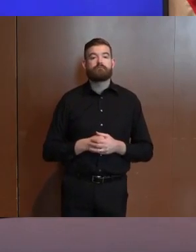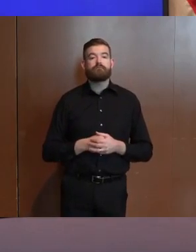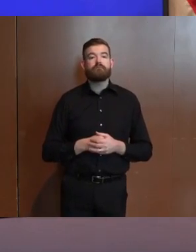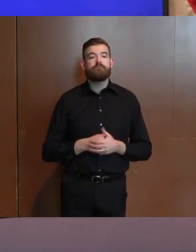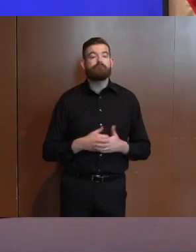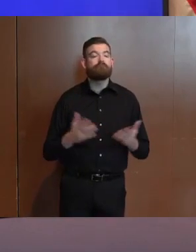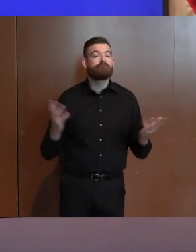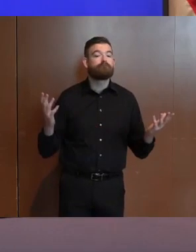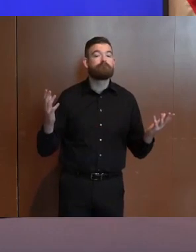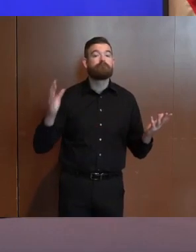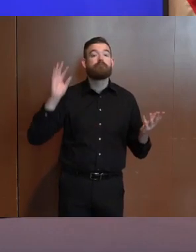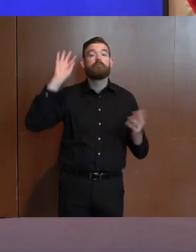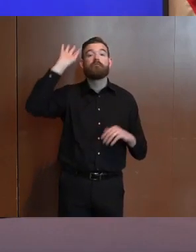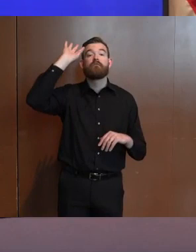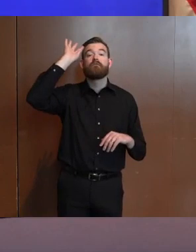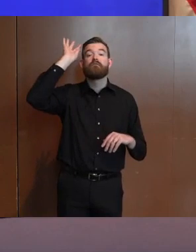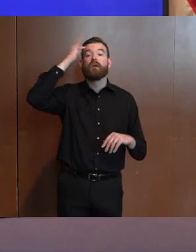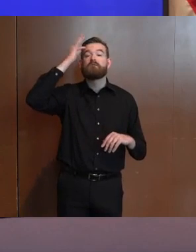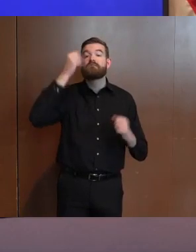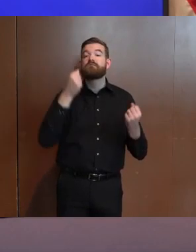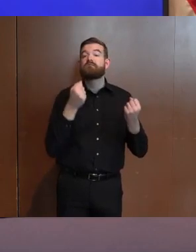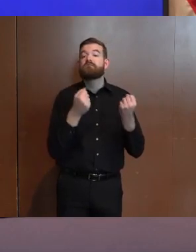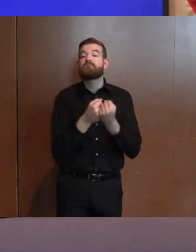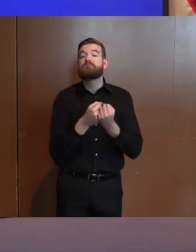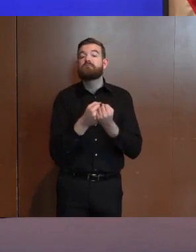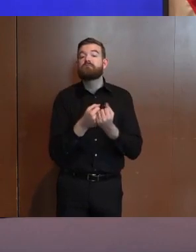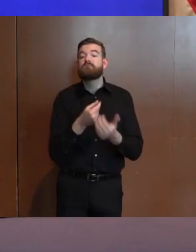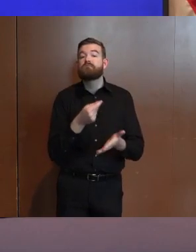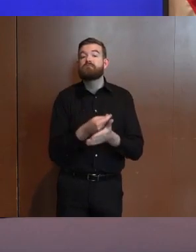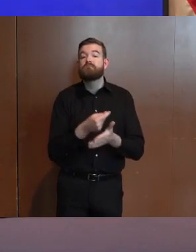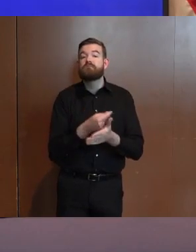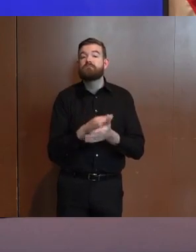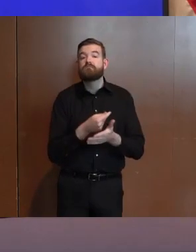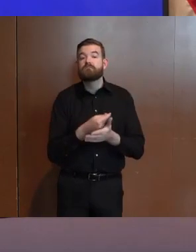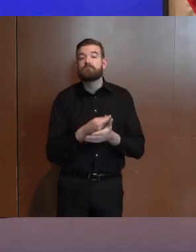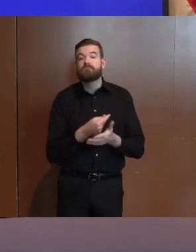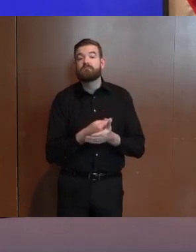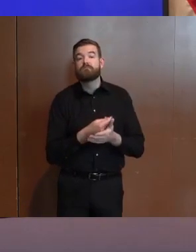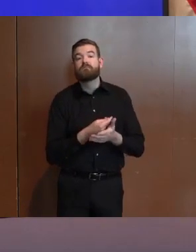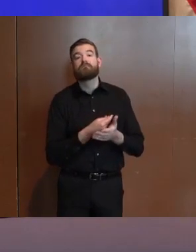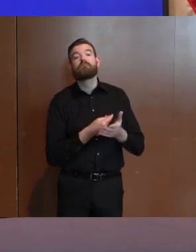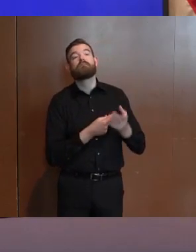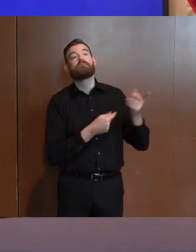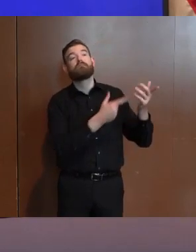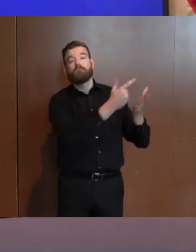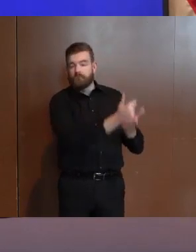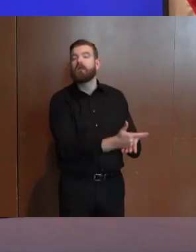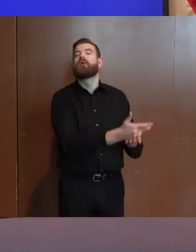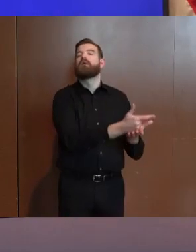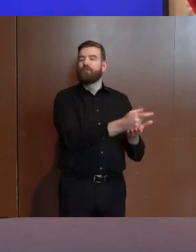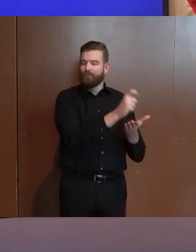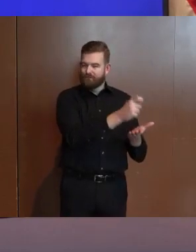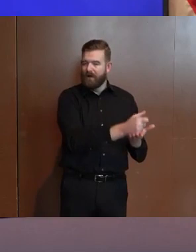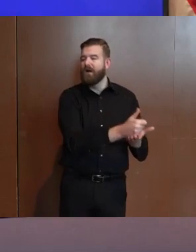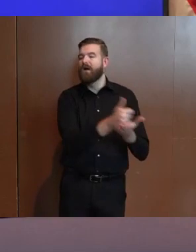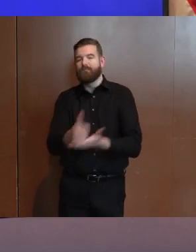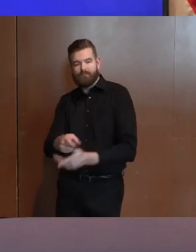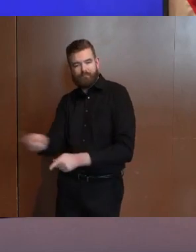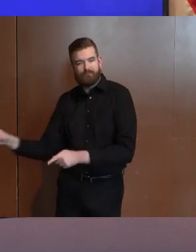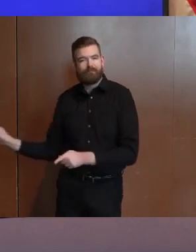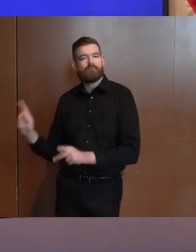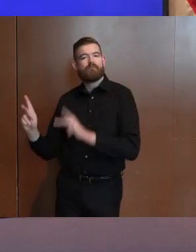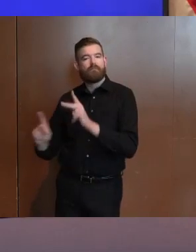folks are getting. We expect that to be symmetric as well. I know the Department of Community Affairs, big DCA, is working on a whole number of plans